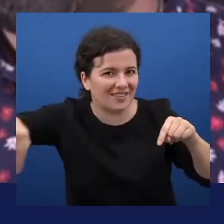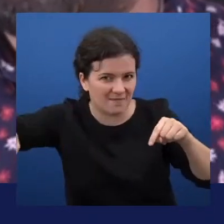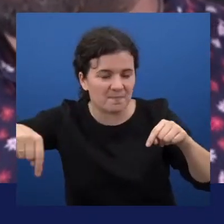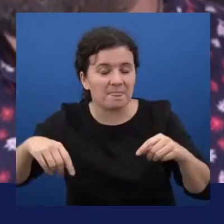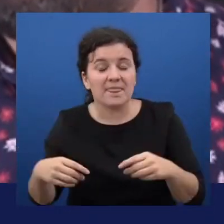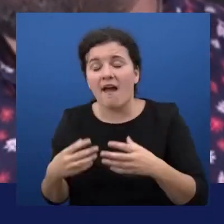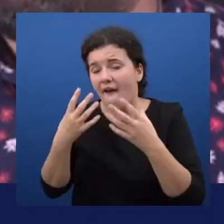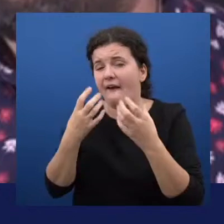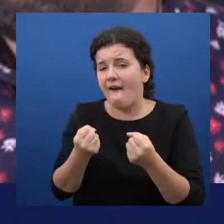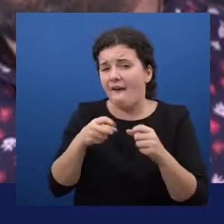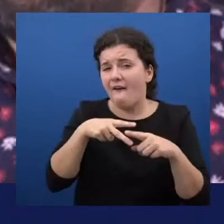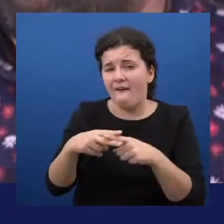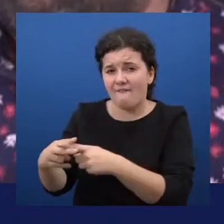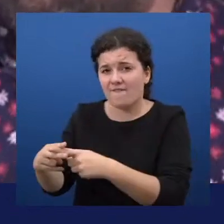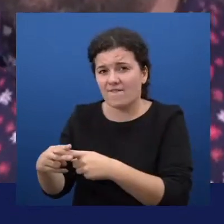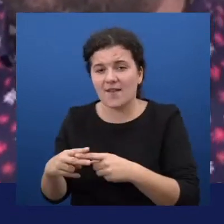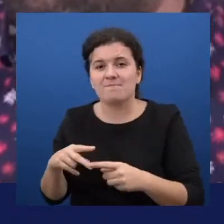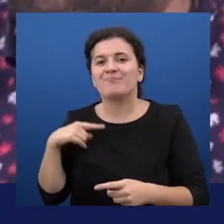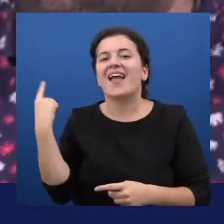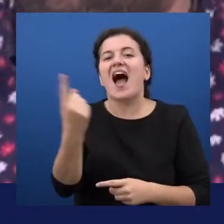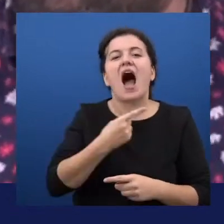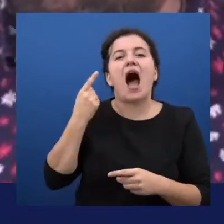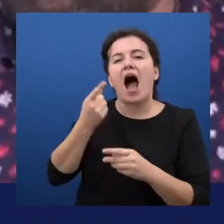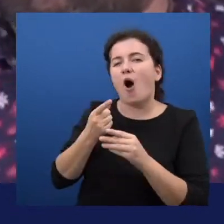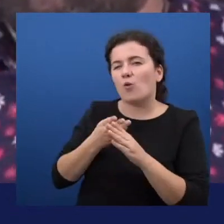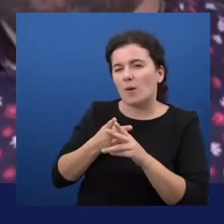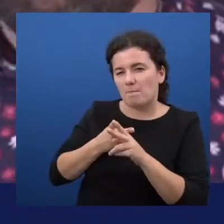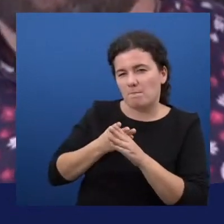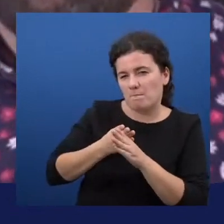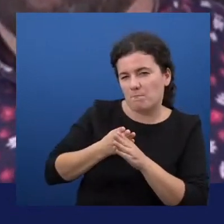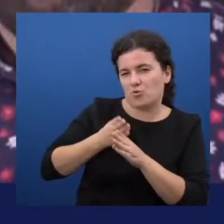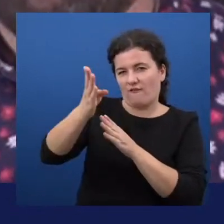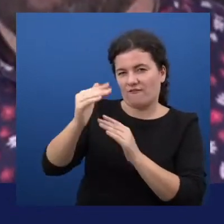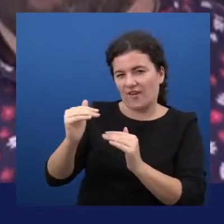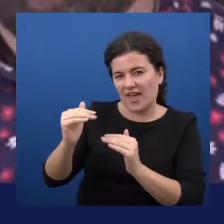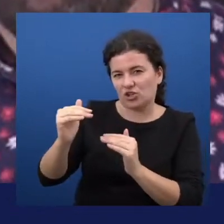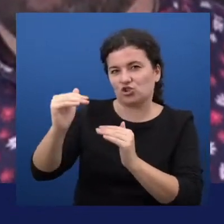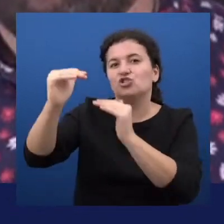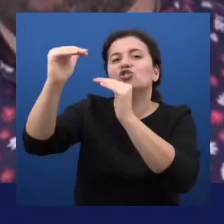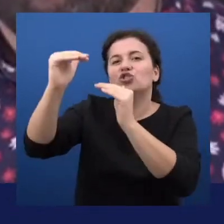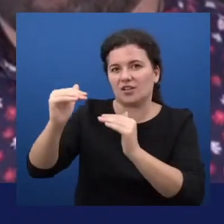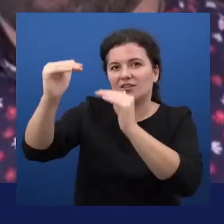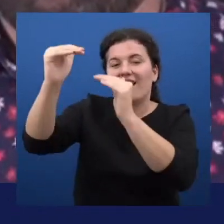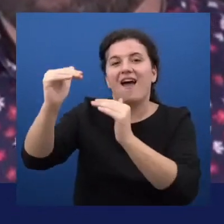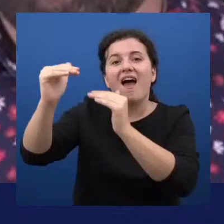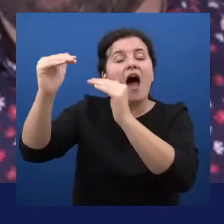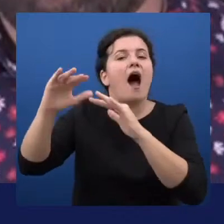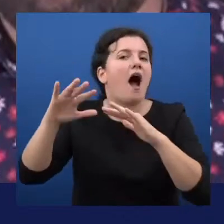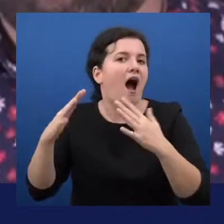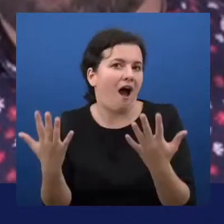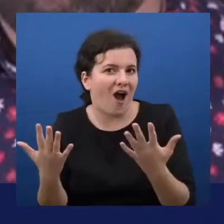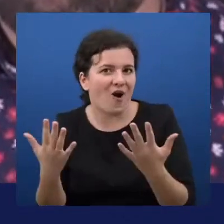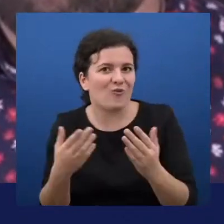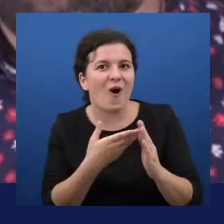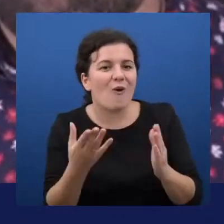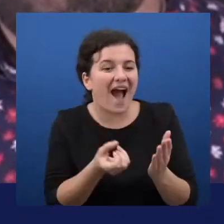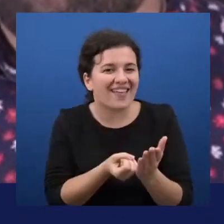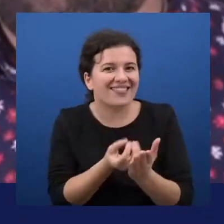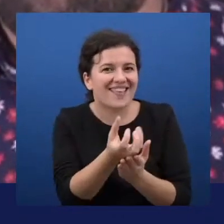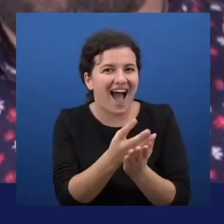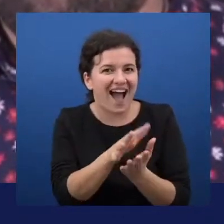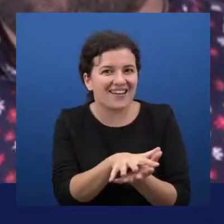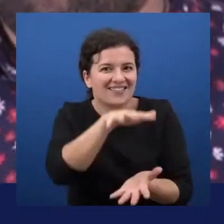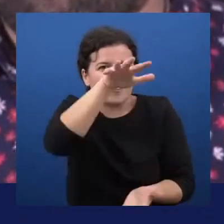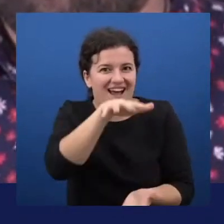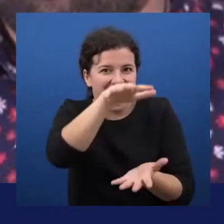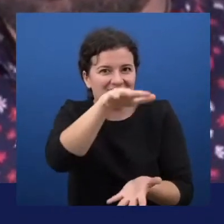like our profession is being improved by the challenges of dealing with data at this scale, right? That